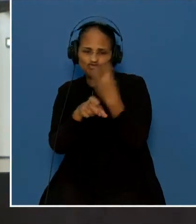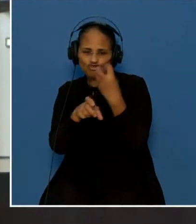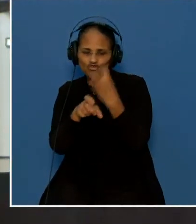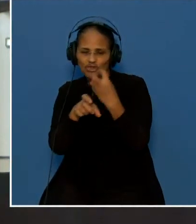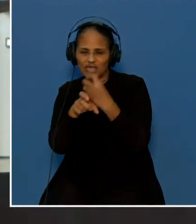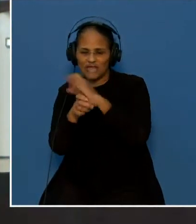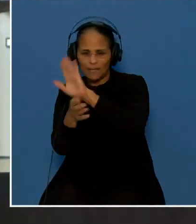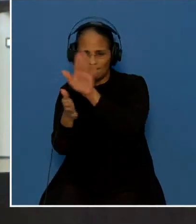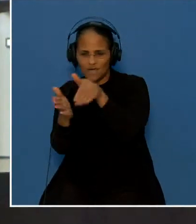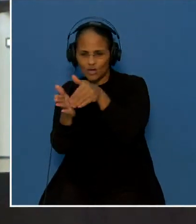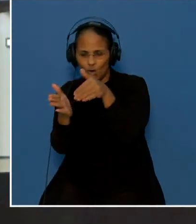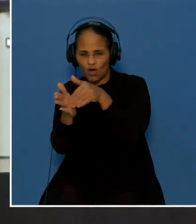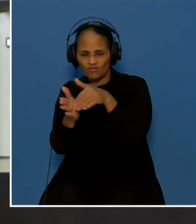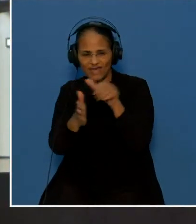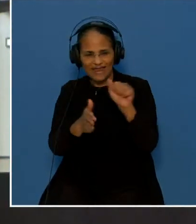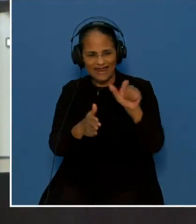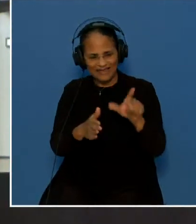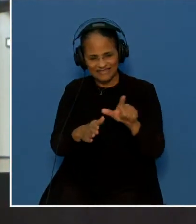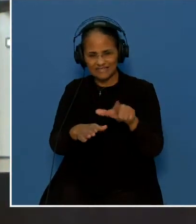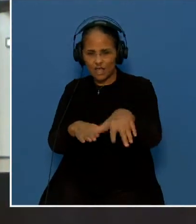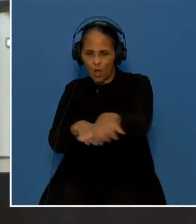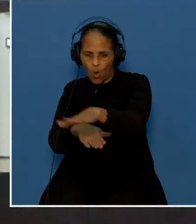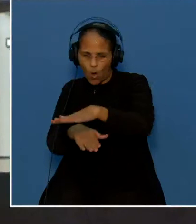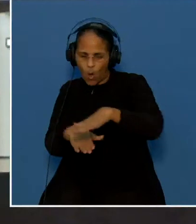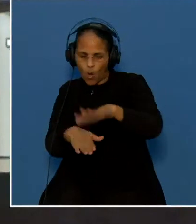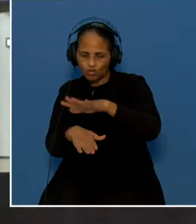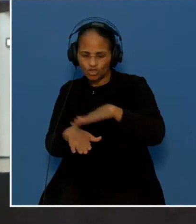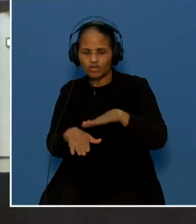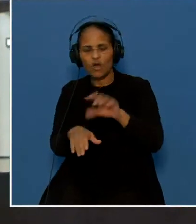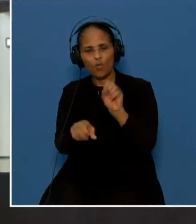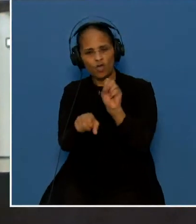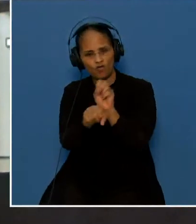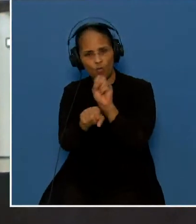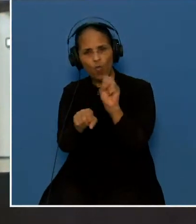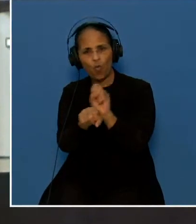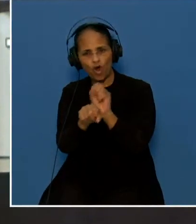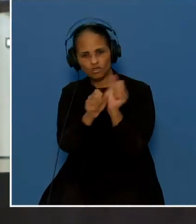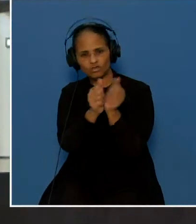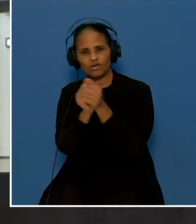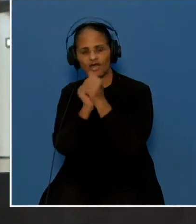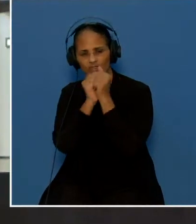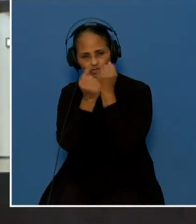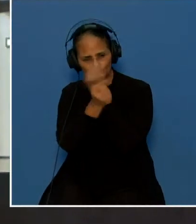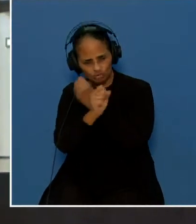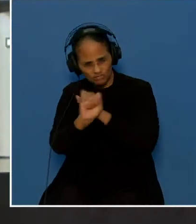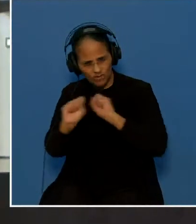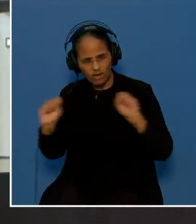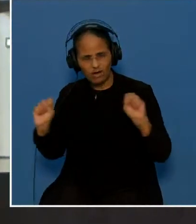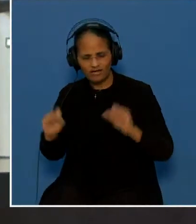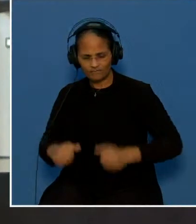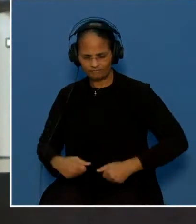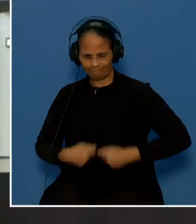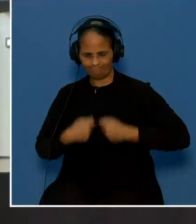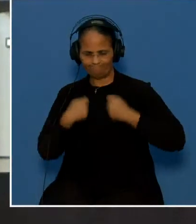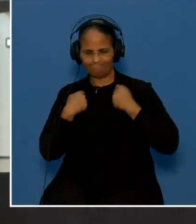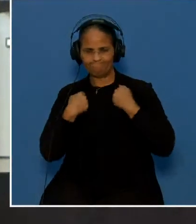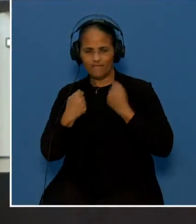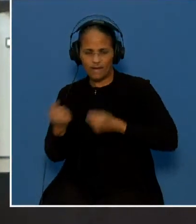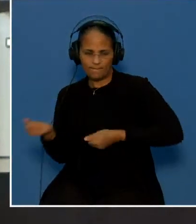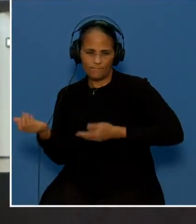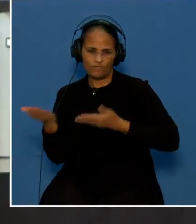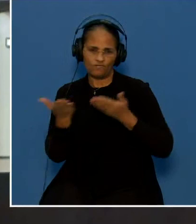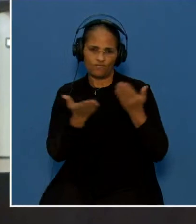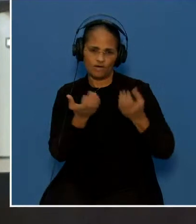Atlantic Ocean. And we have worked together to survive and to provide each other